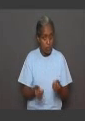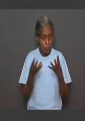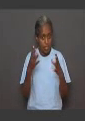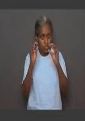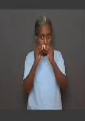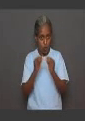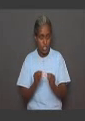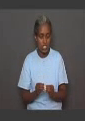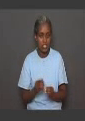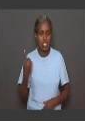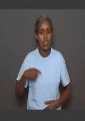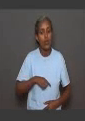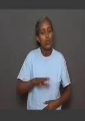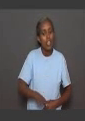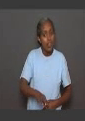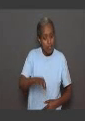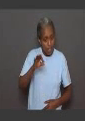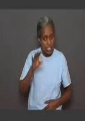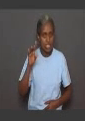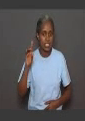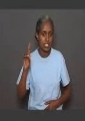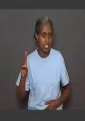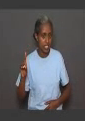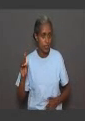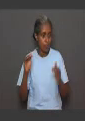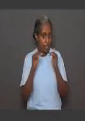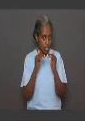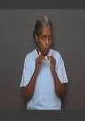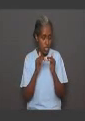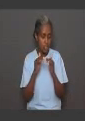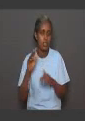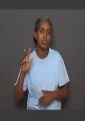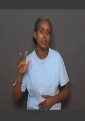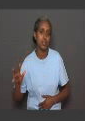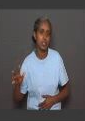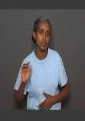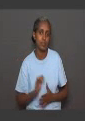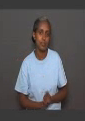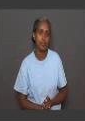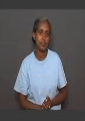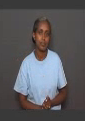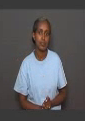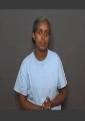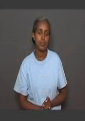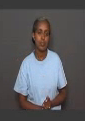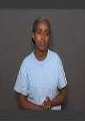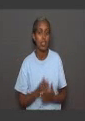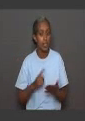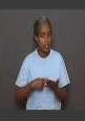After much calculation, we find that D equals 3.